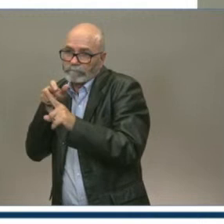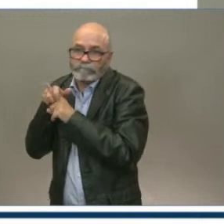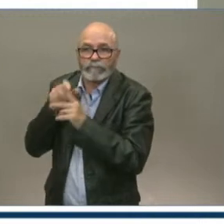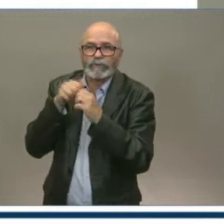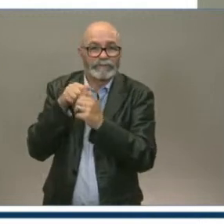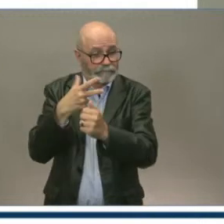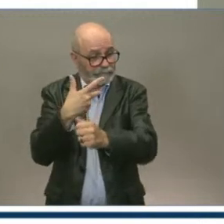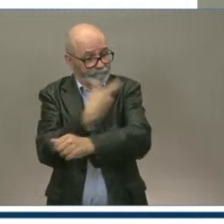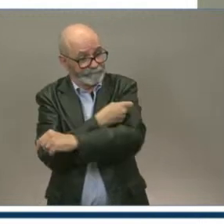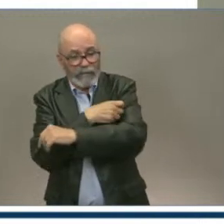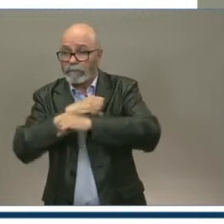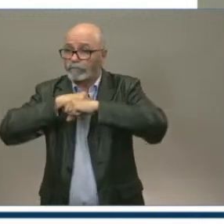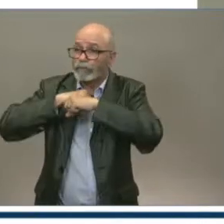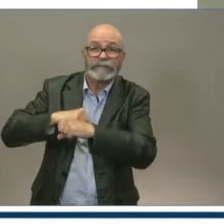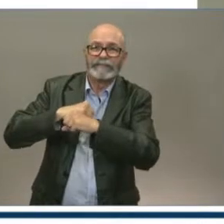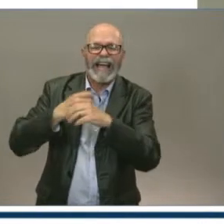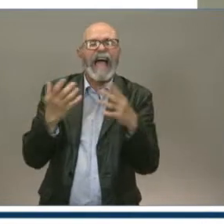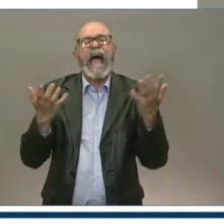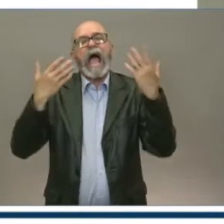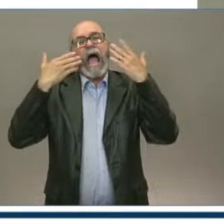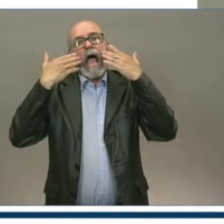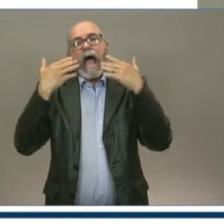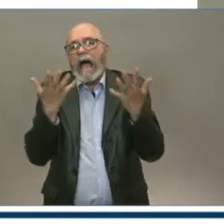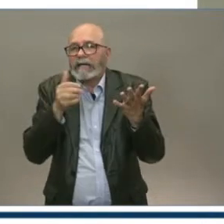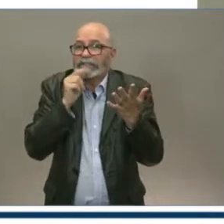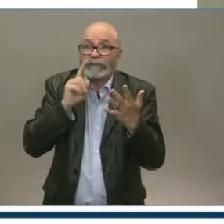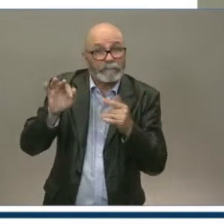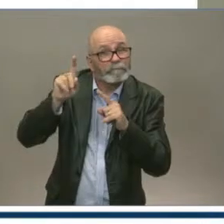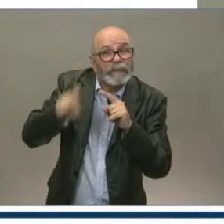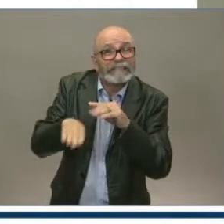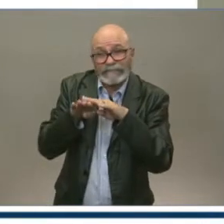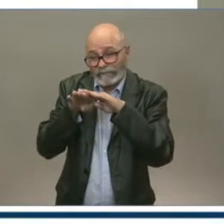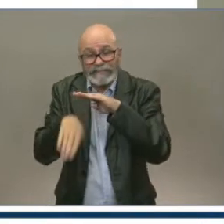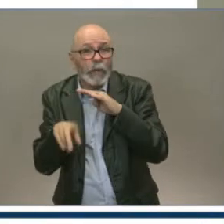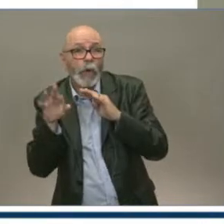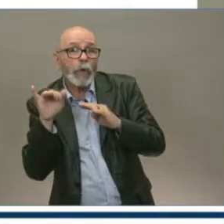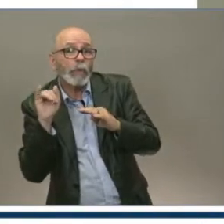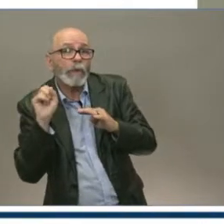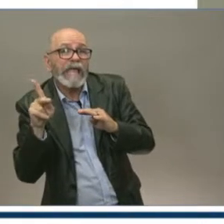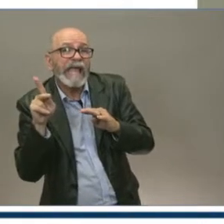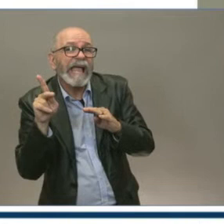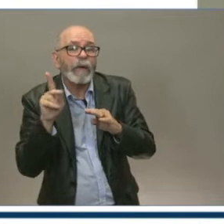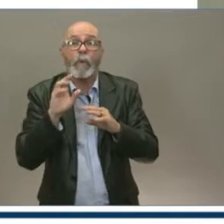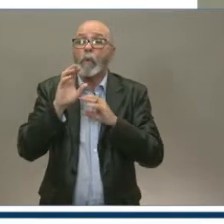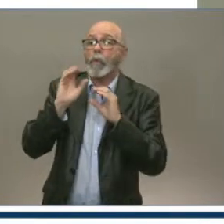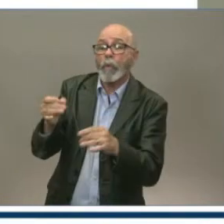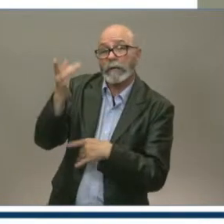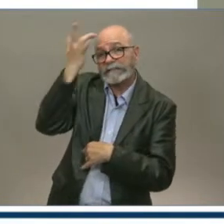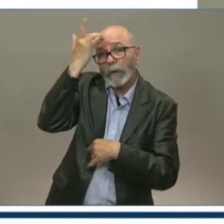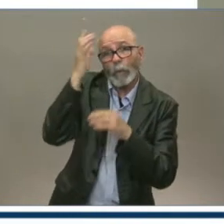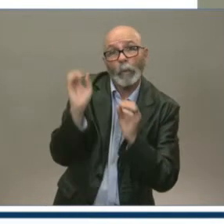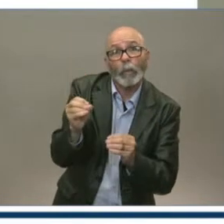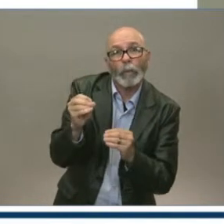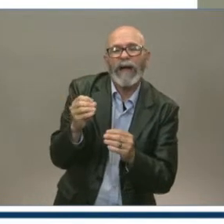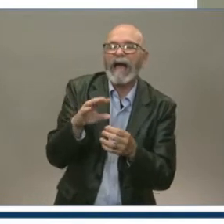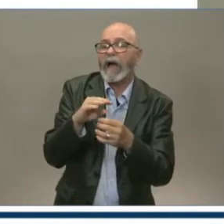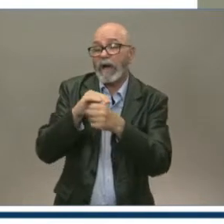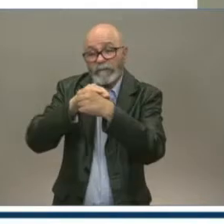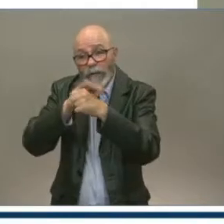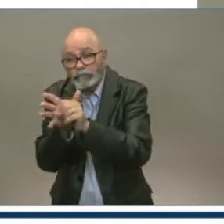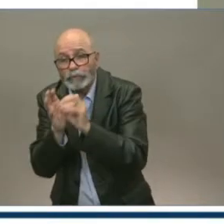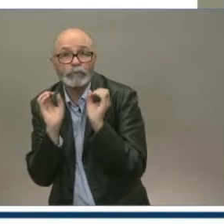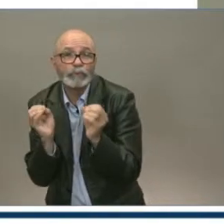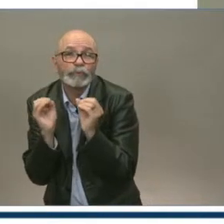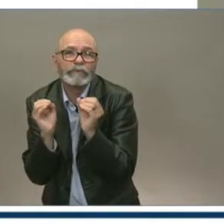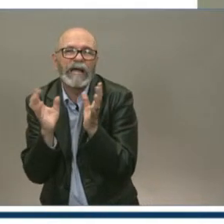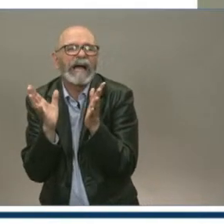those people are at much lower risk of ever developing COVID in the first place. So maybe you don't need to be as cautious in all